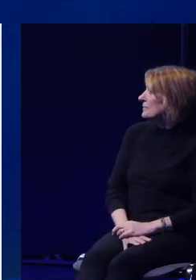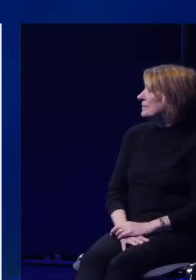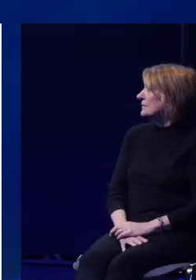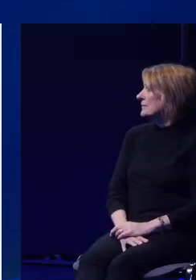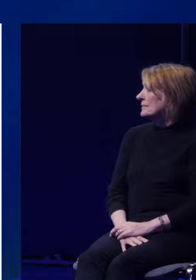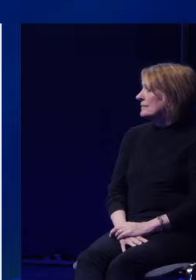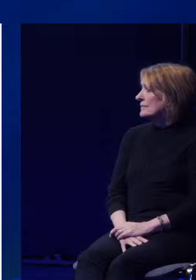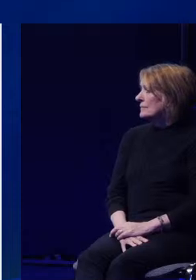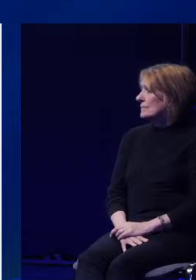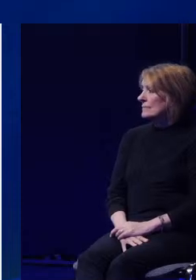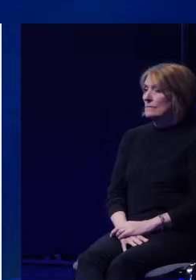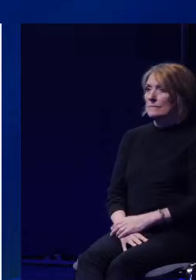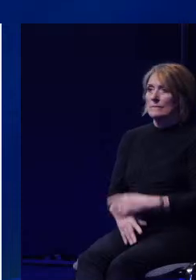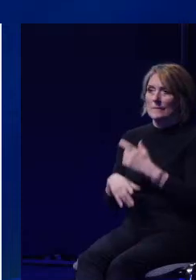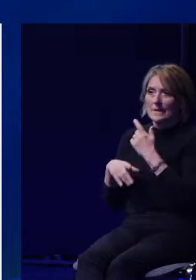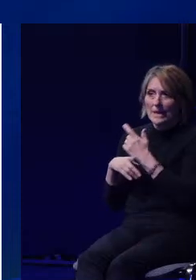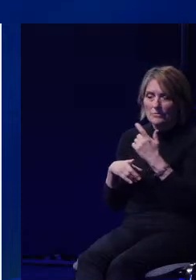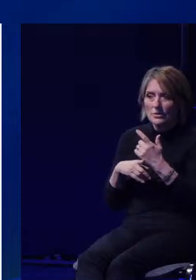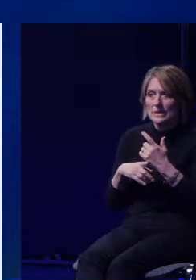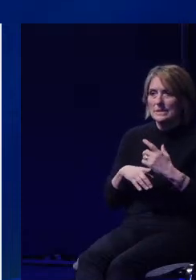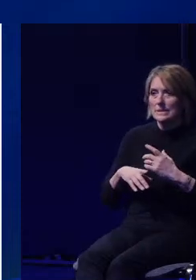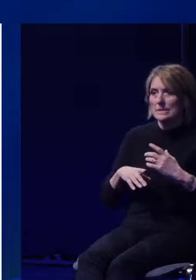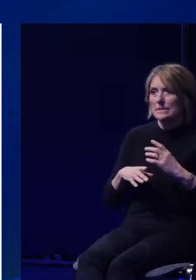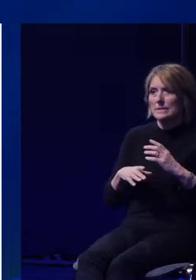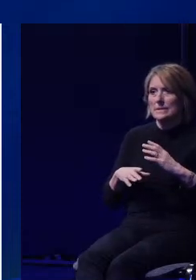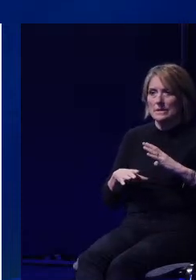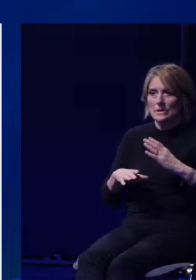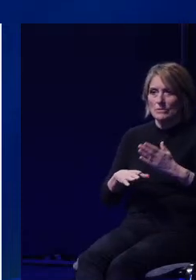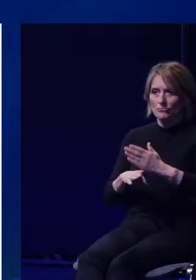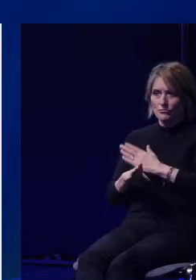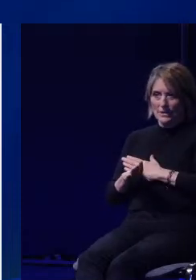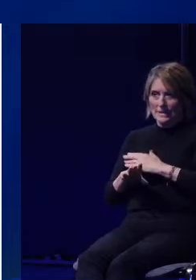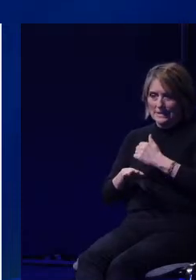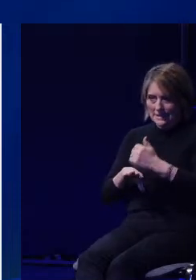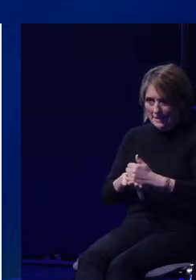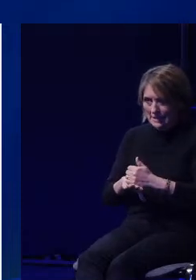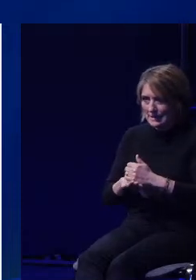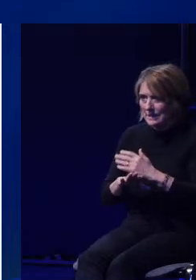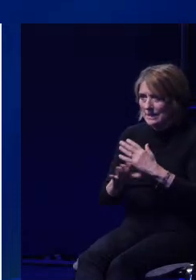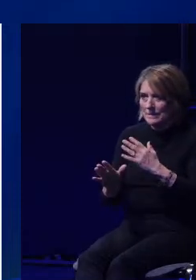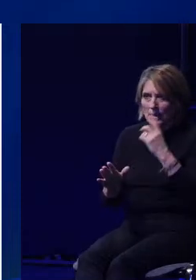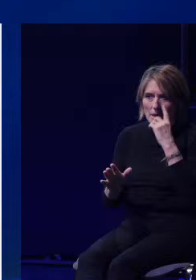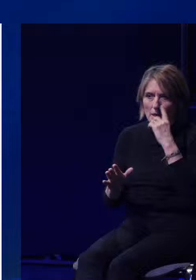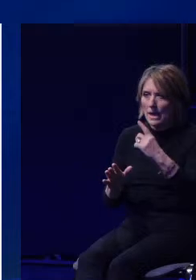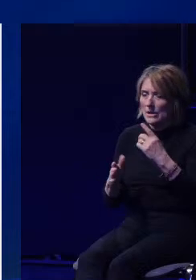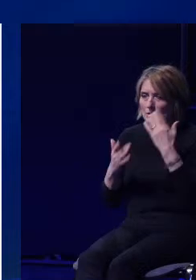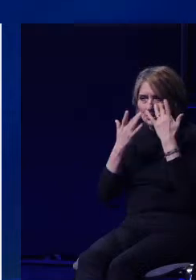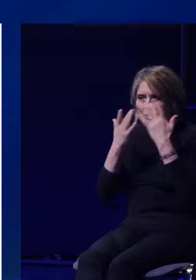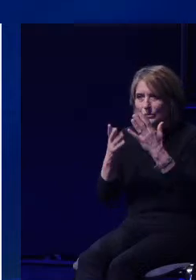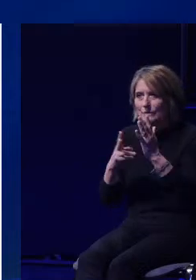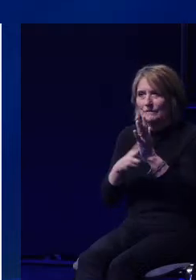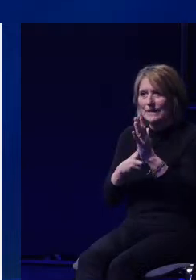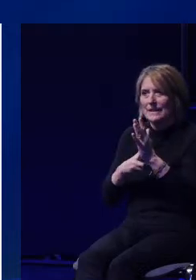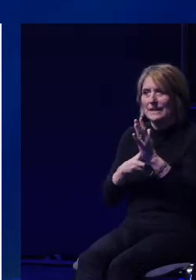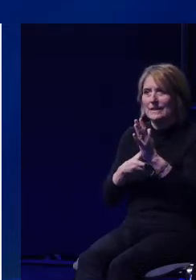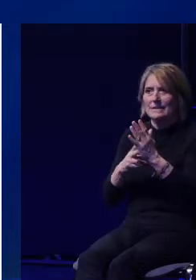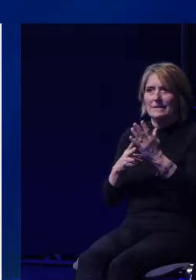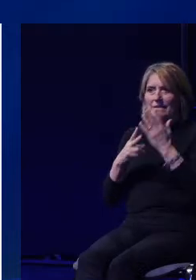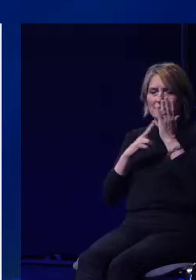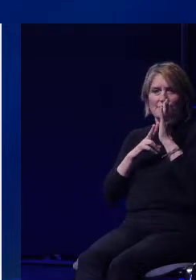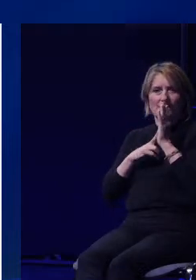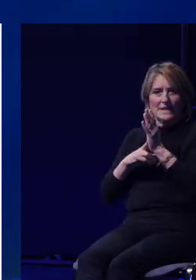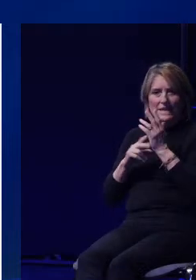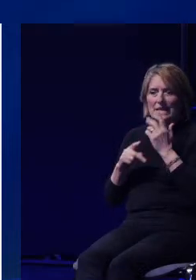You'll see custom cameras and branded presets. You will not be able to show you our VCAM solution, which was Haider beautifully, but there's just